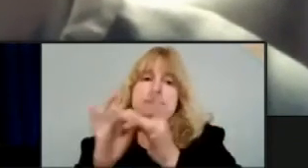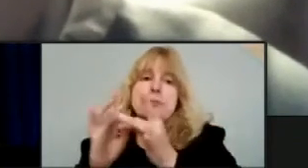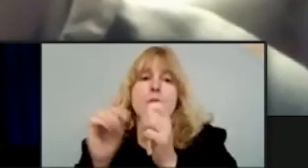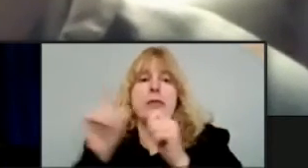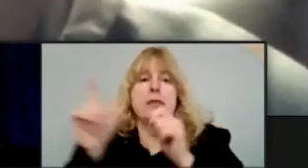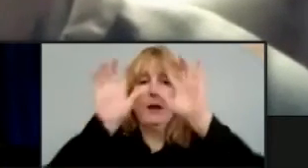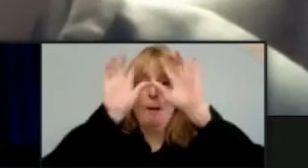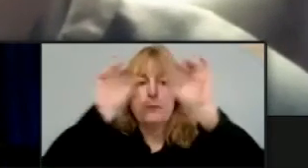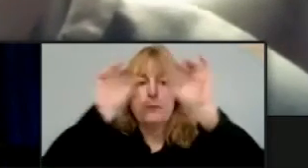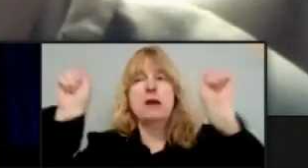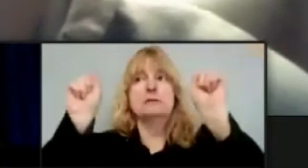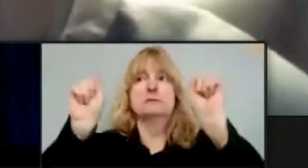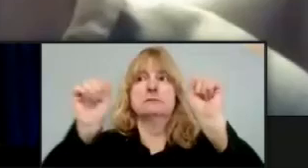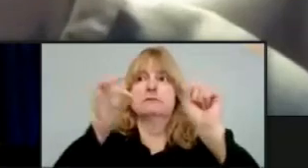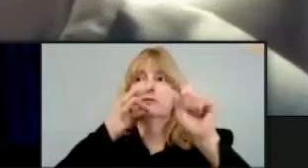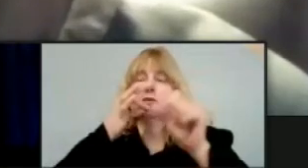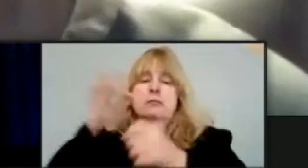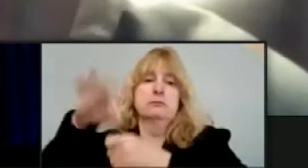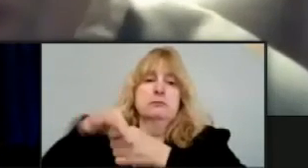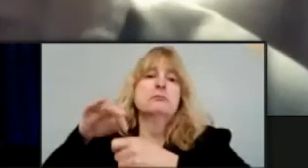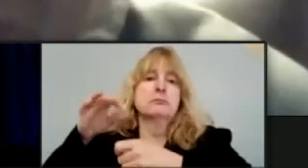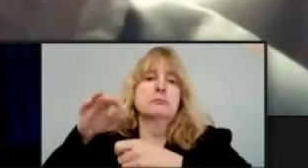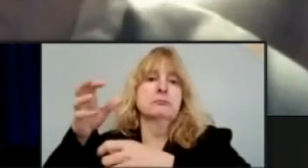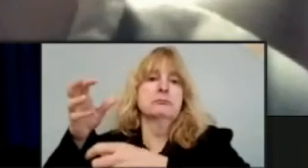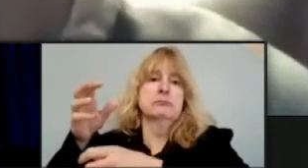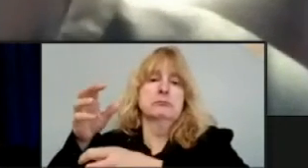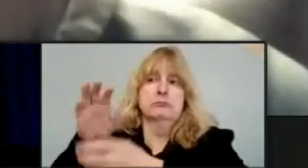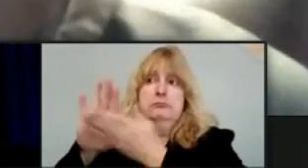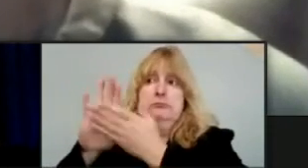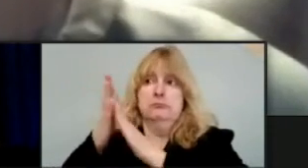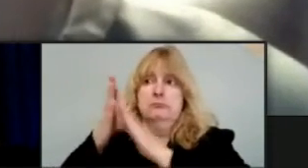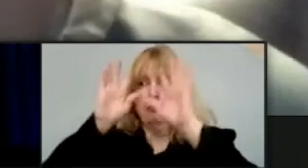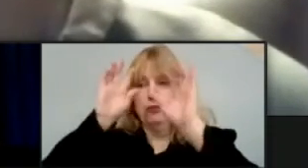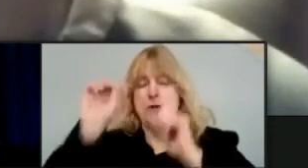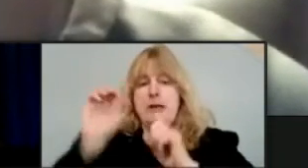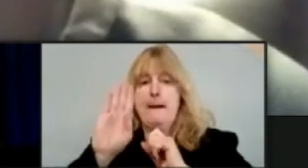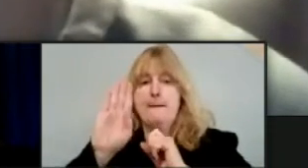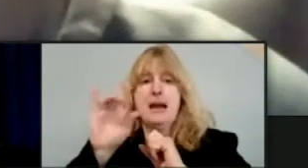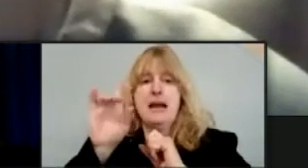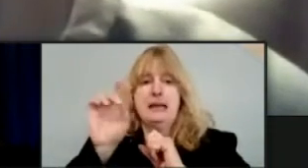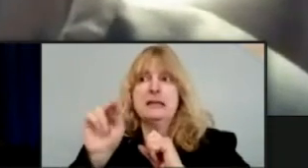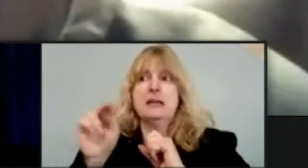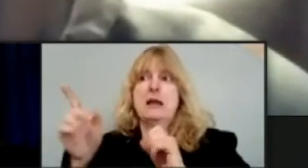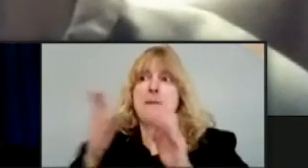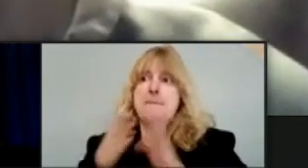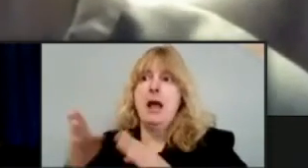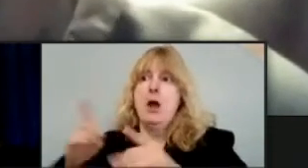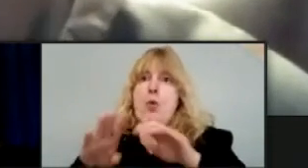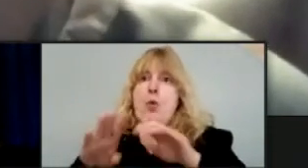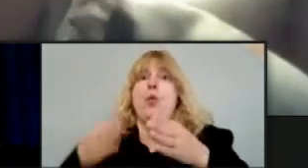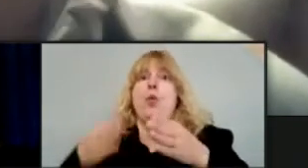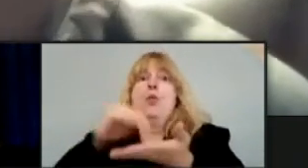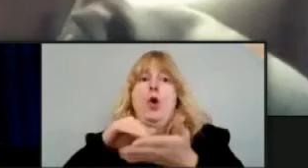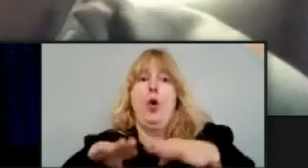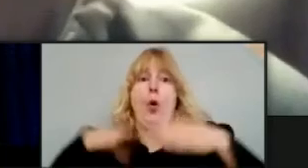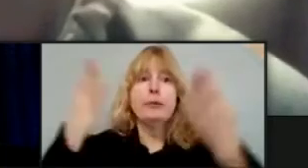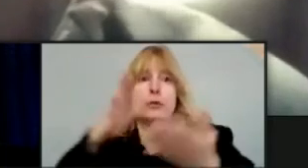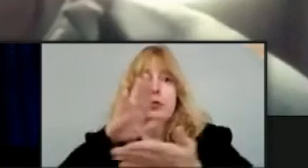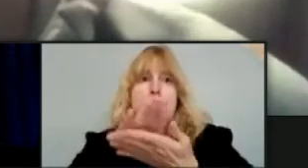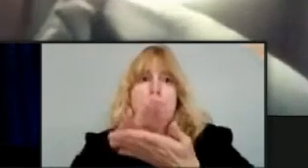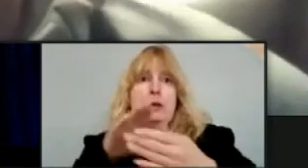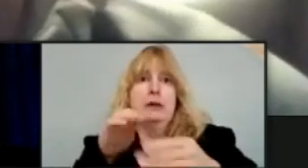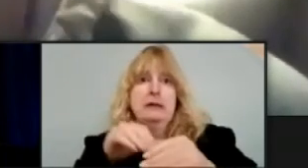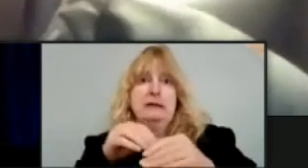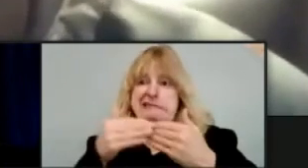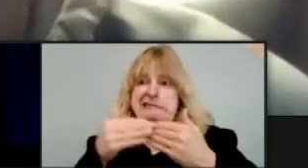effort to reopen up schools in the next 100 days or so. So part of that strategy and solution